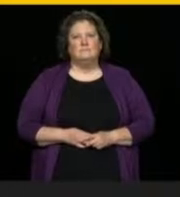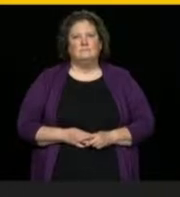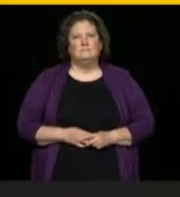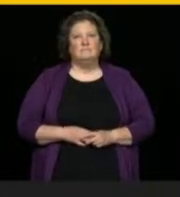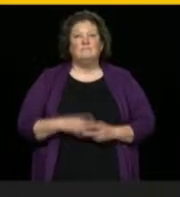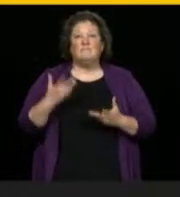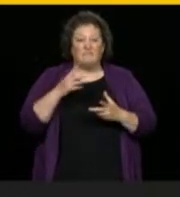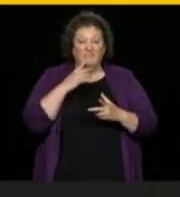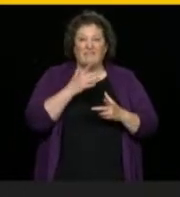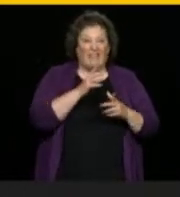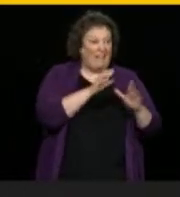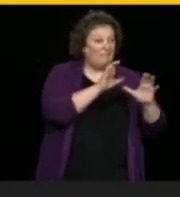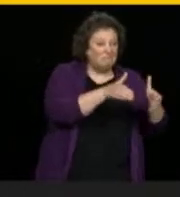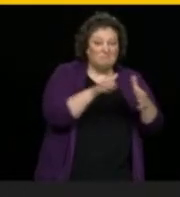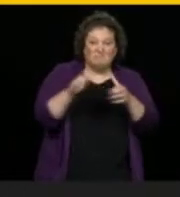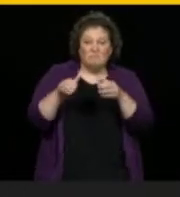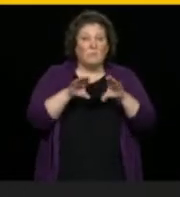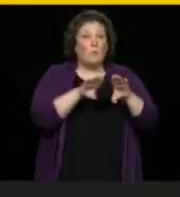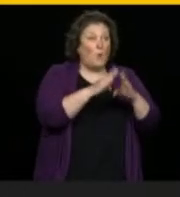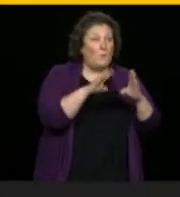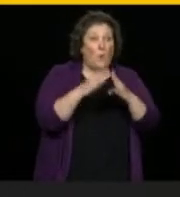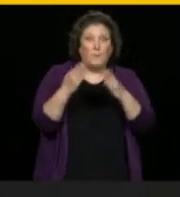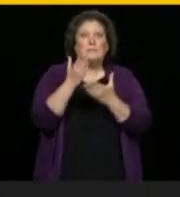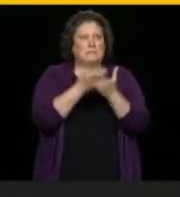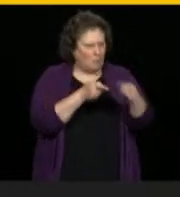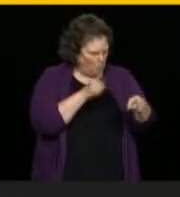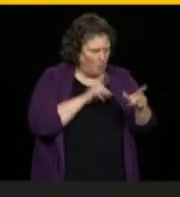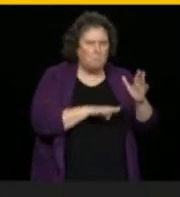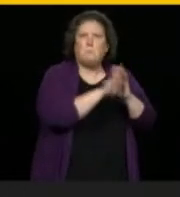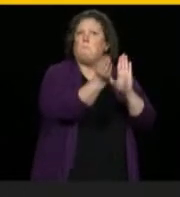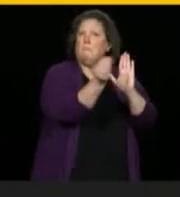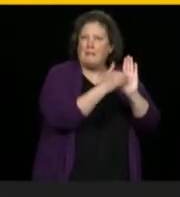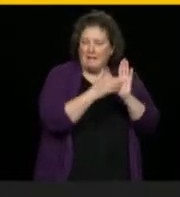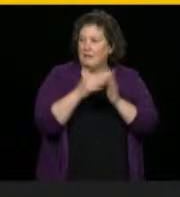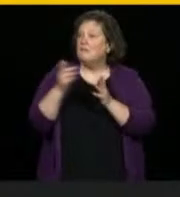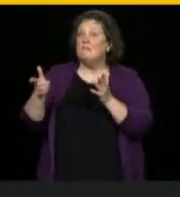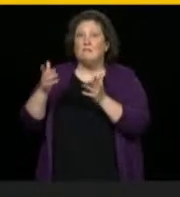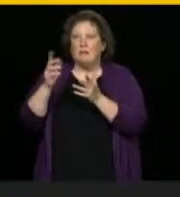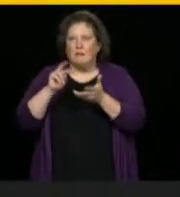than others. Some people will find a job more quickly than others.